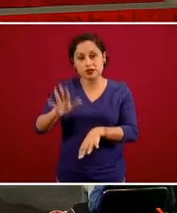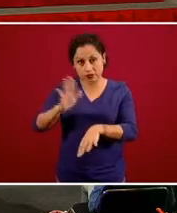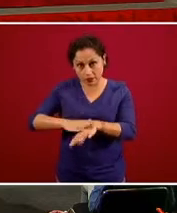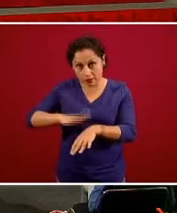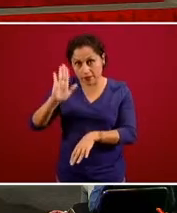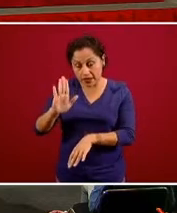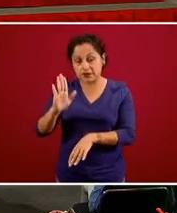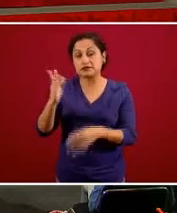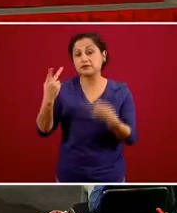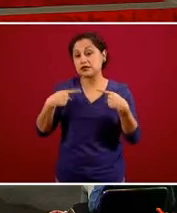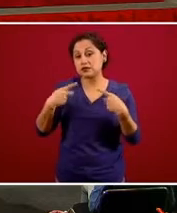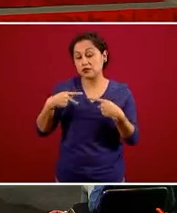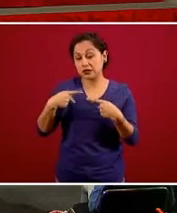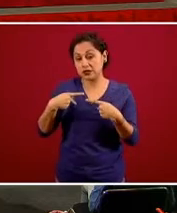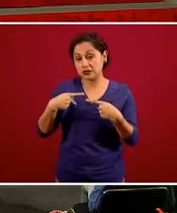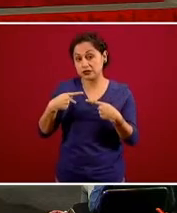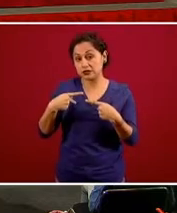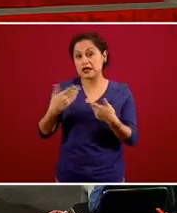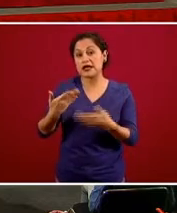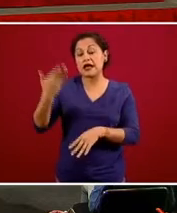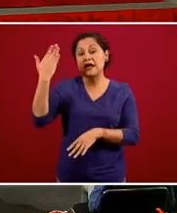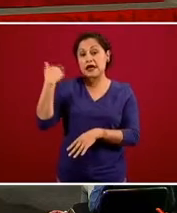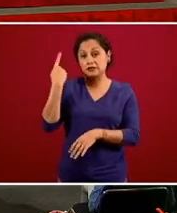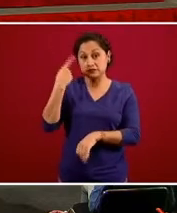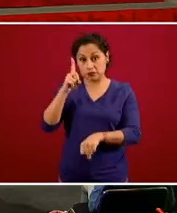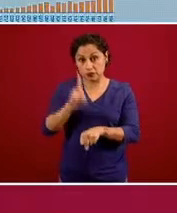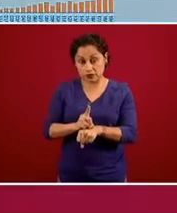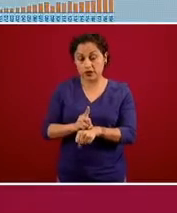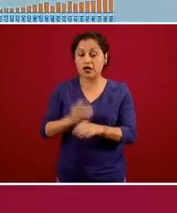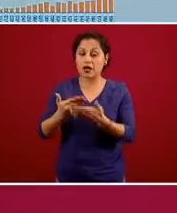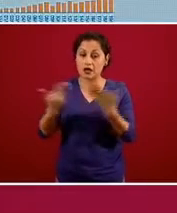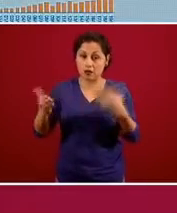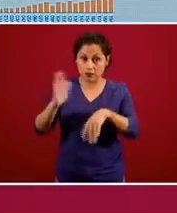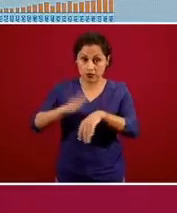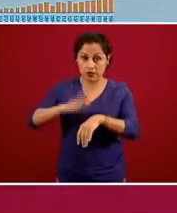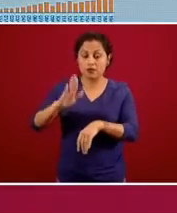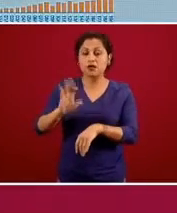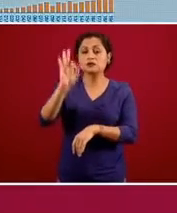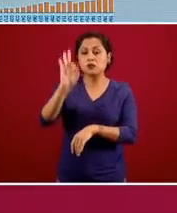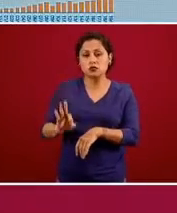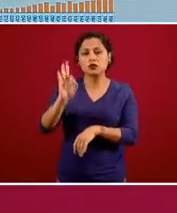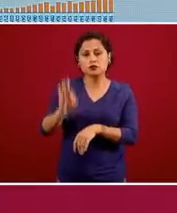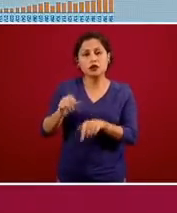We have an increase of 10% with respect